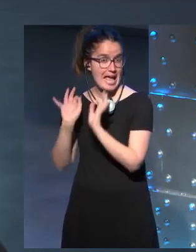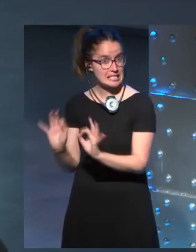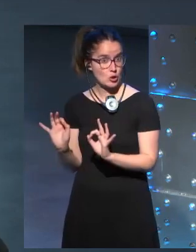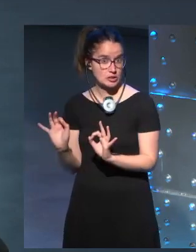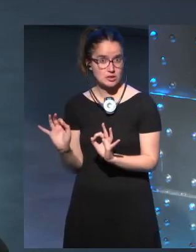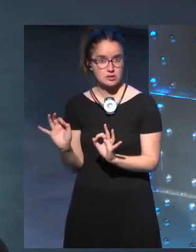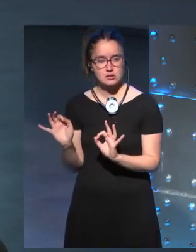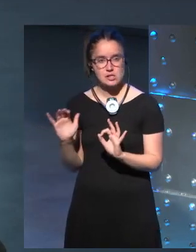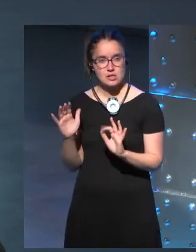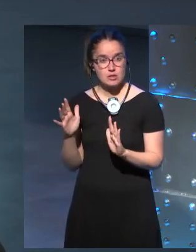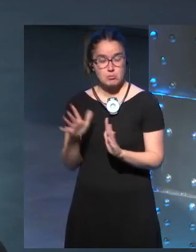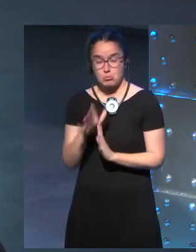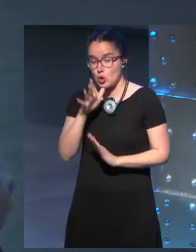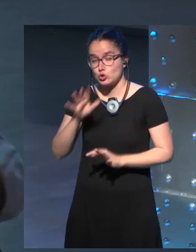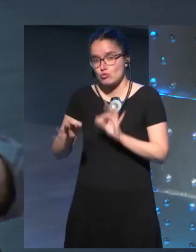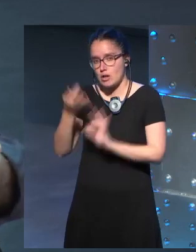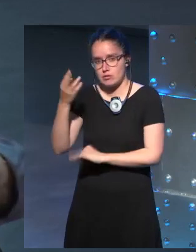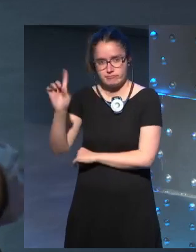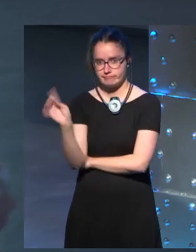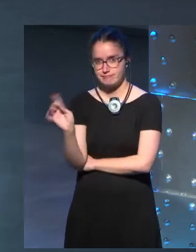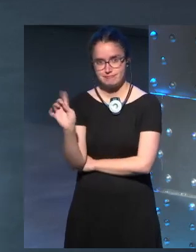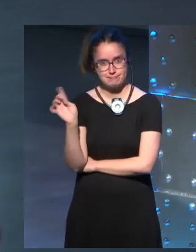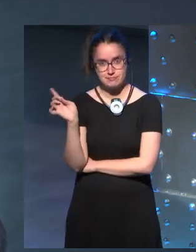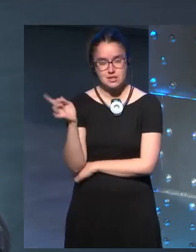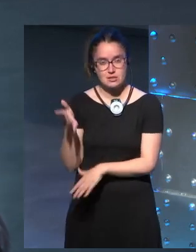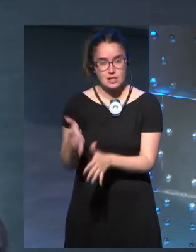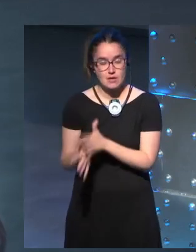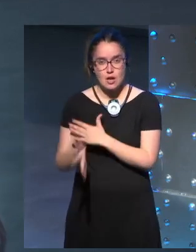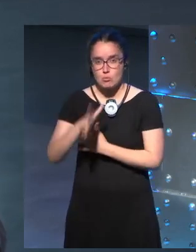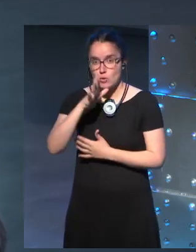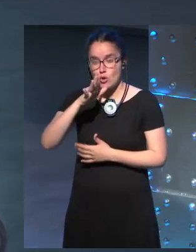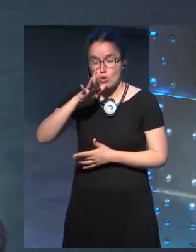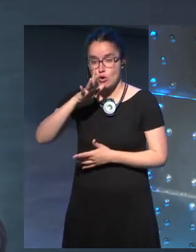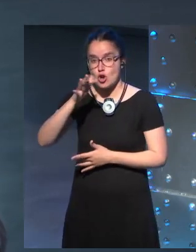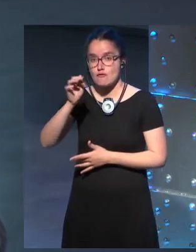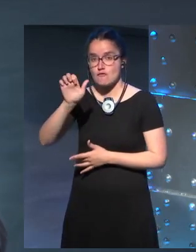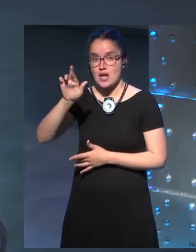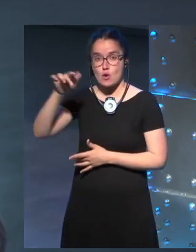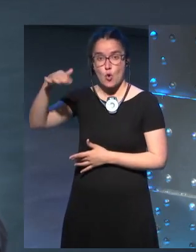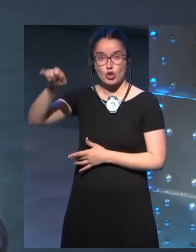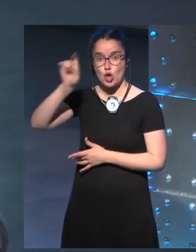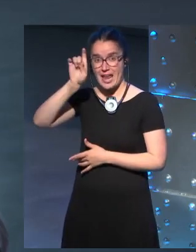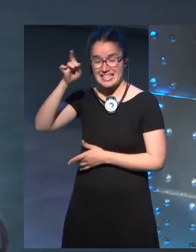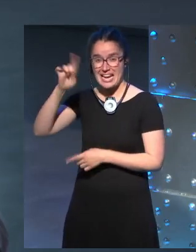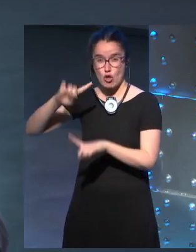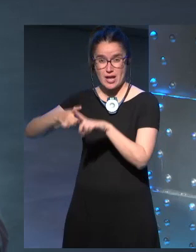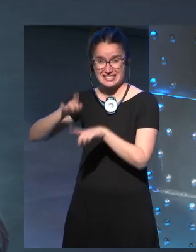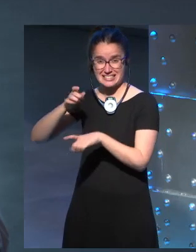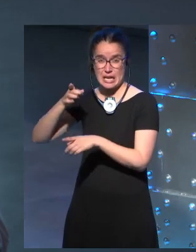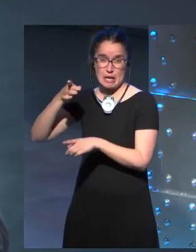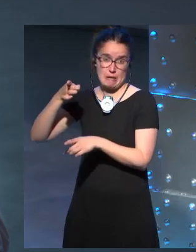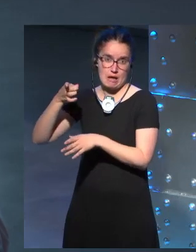chance. That's because of Ferguson and what he built. It's because of signing Eric